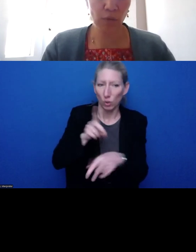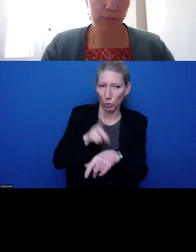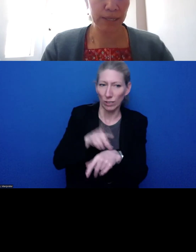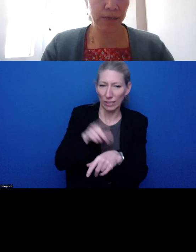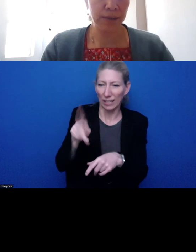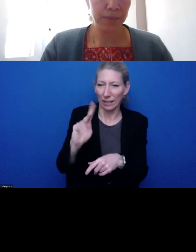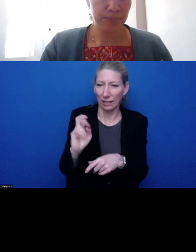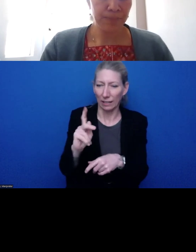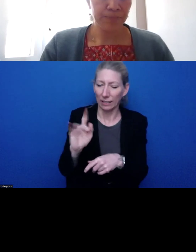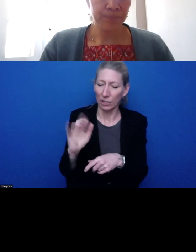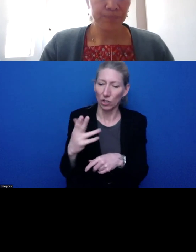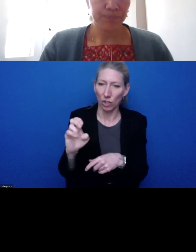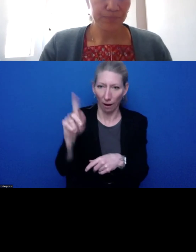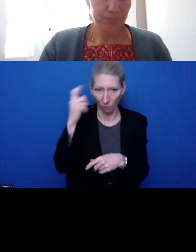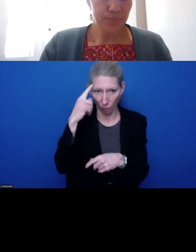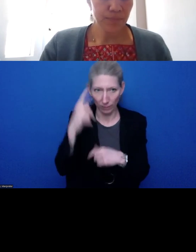K'iche' government.